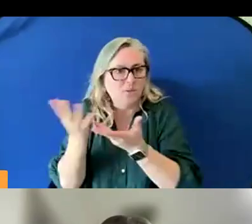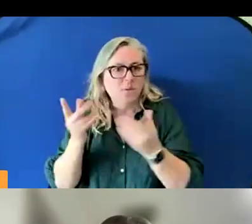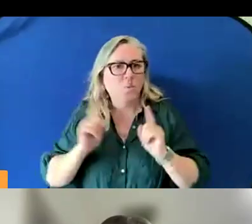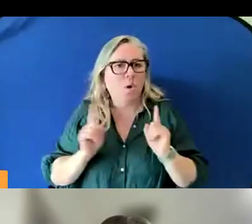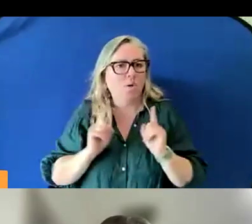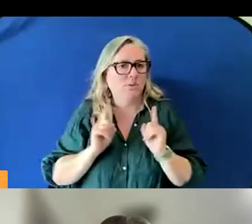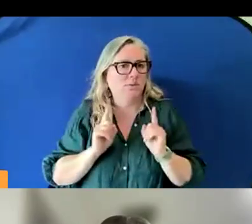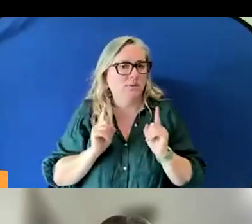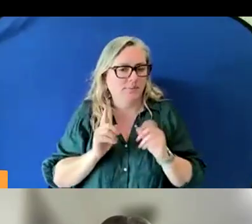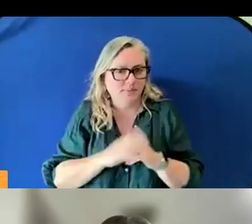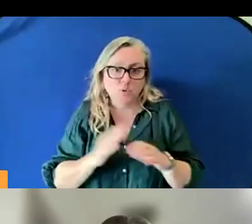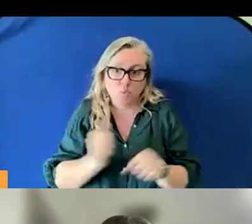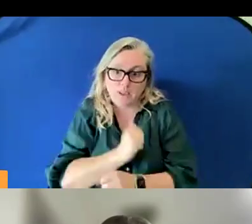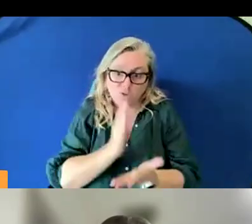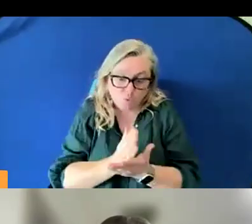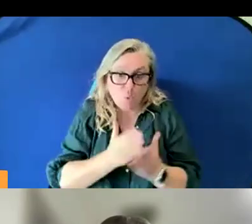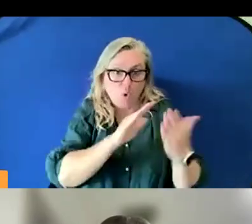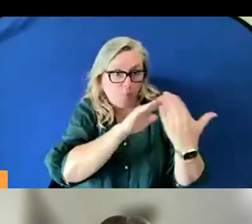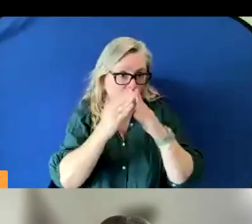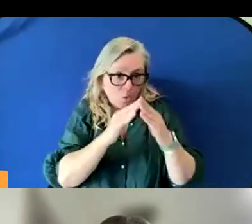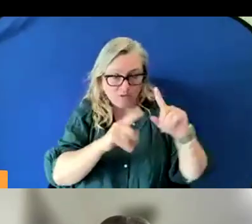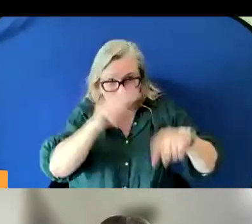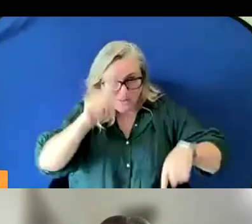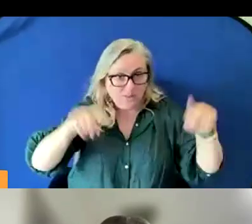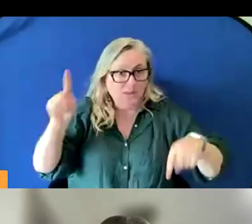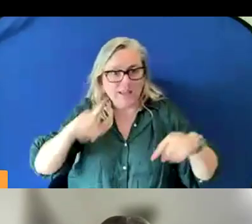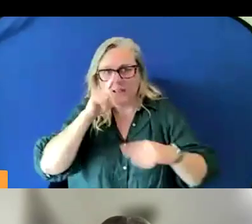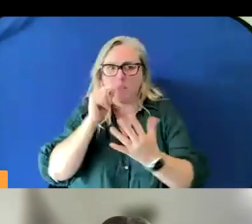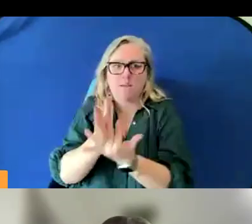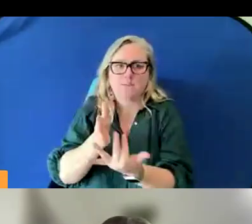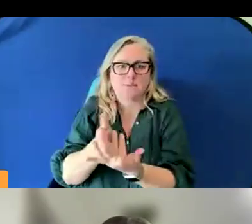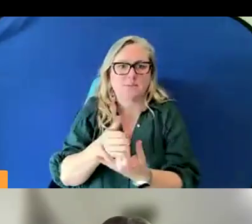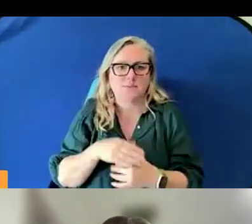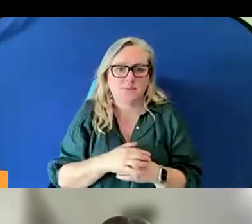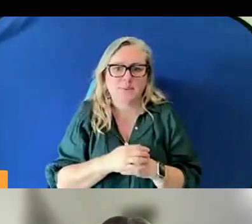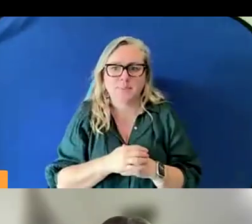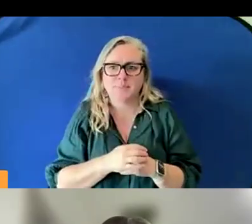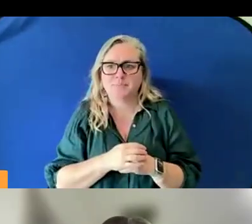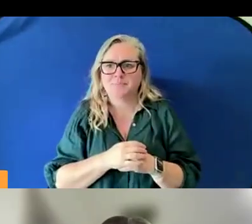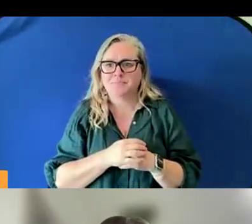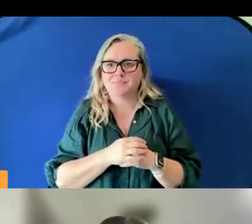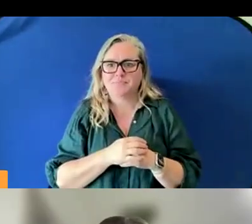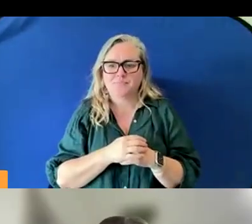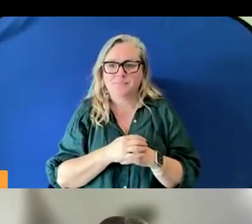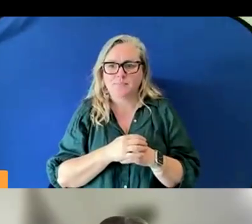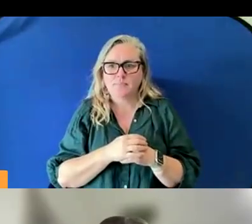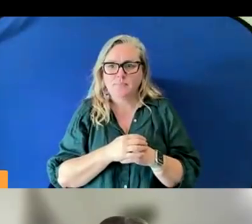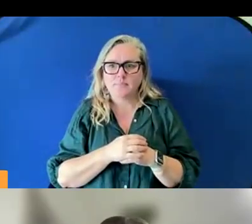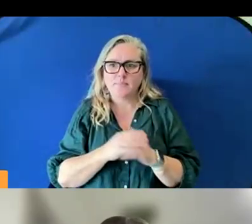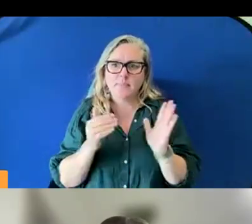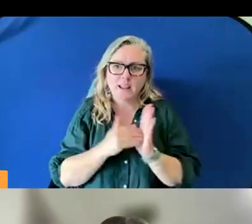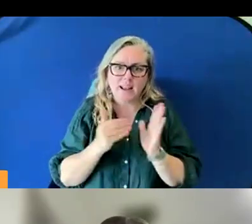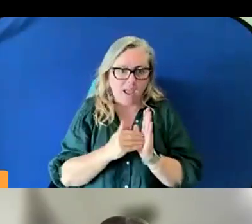them as accessible to different community groups as possible. Thank you, Summan. I'll go to